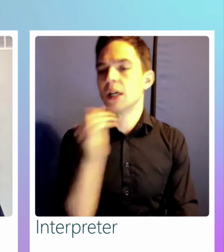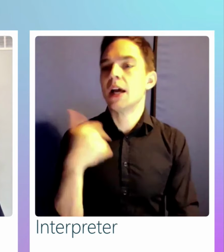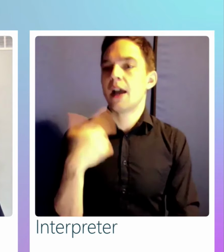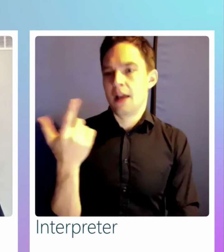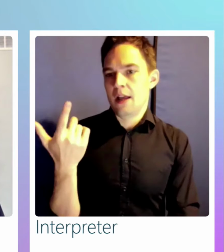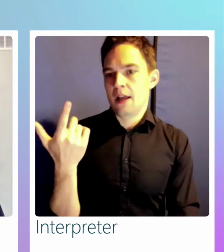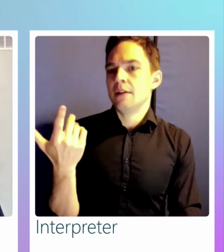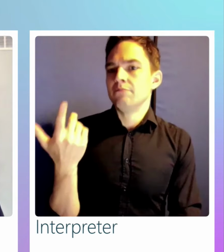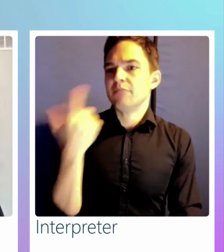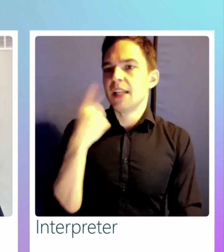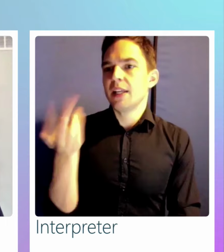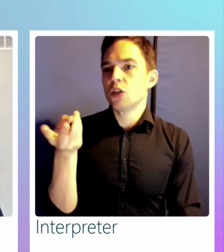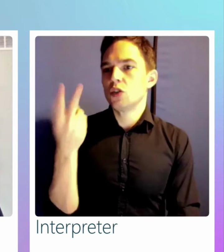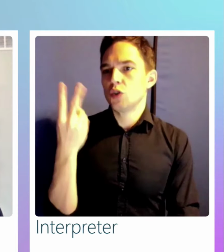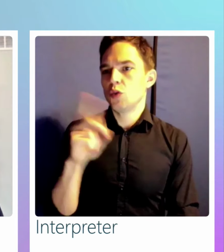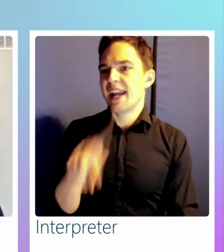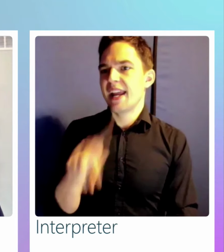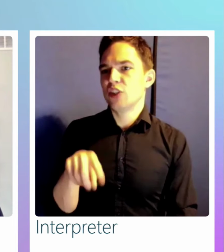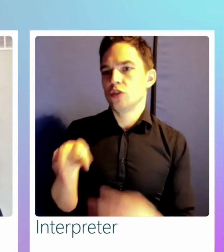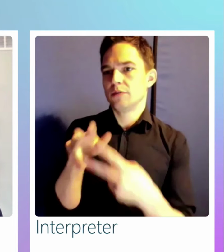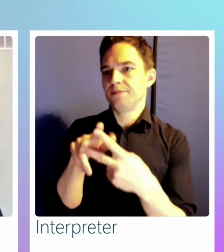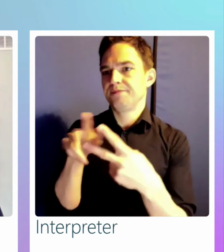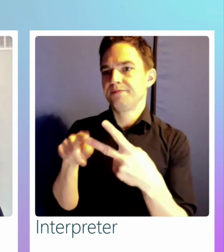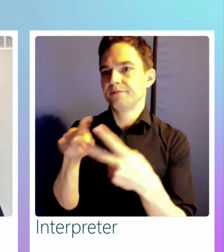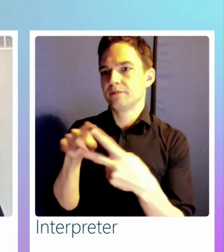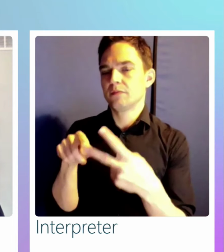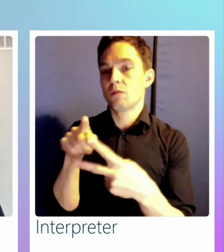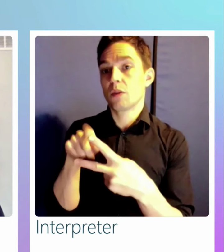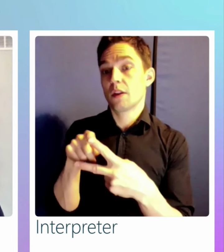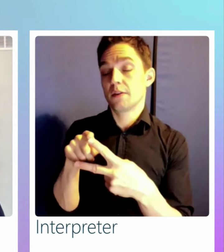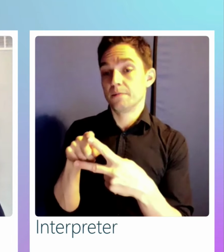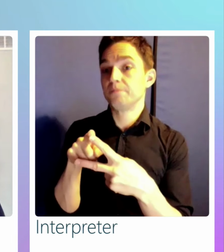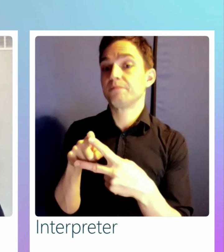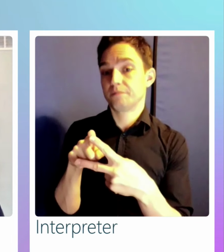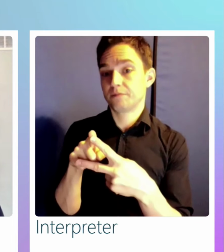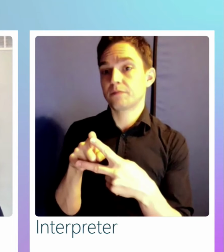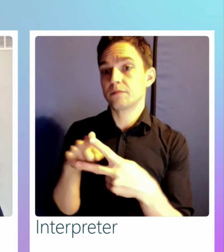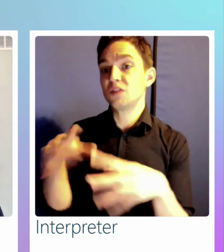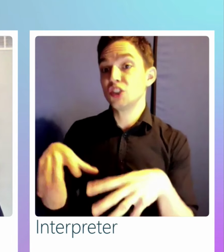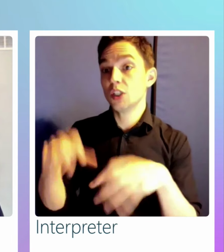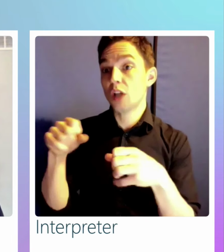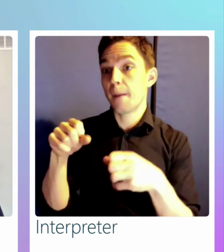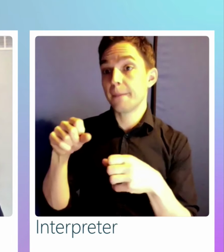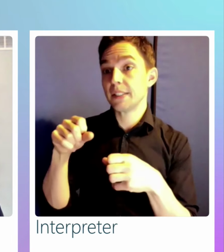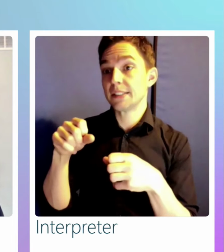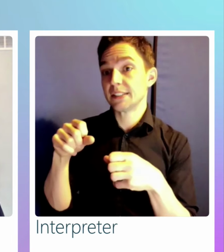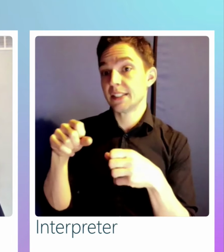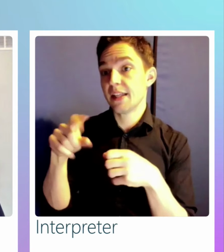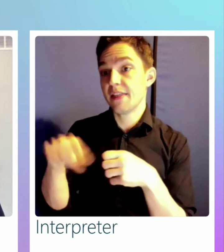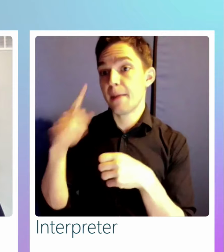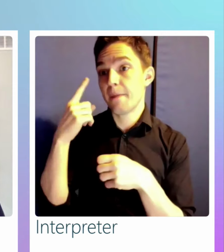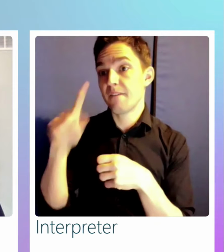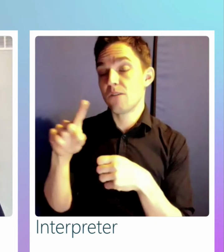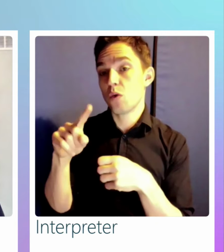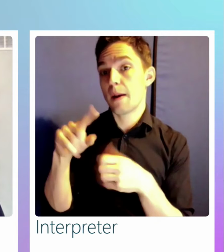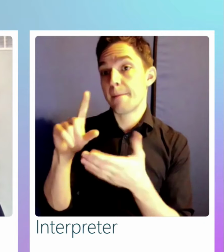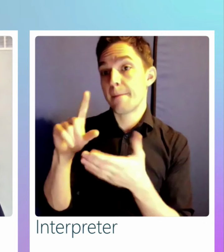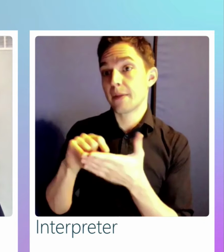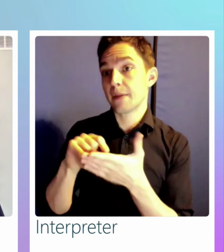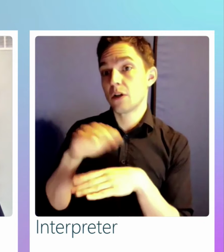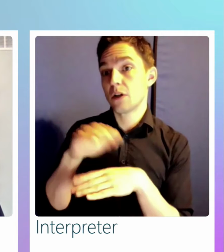I think there's 2 answers to that. It's on the one hand, adopting them for publication on